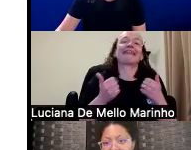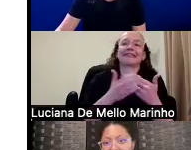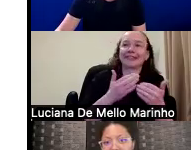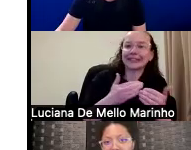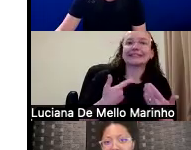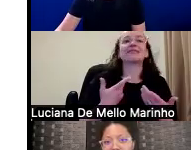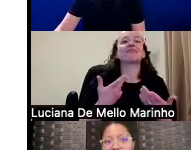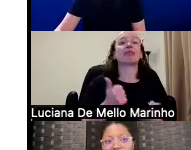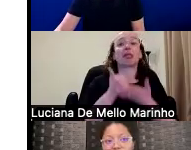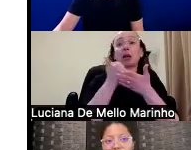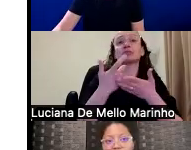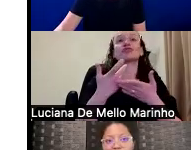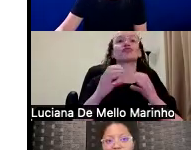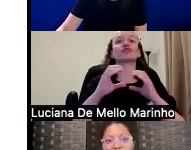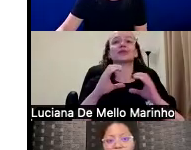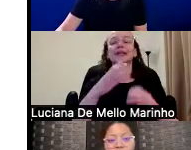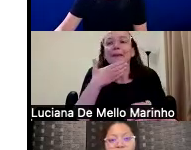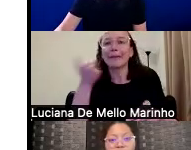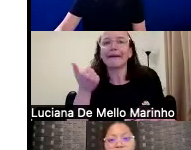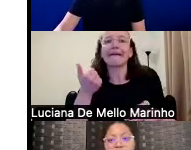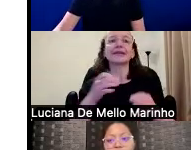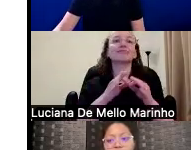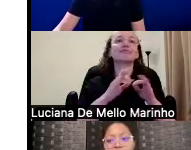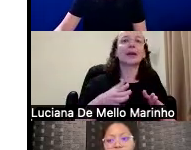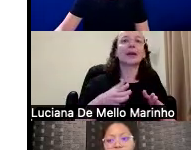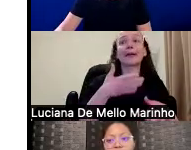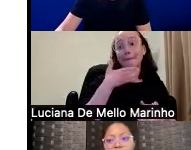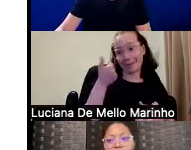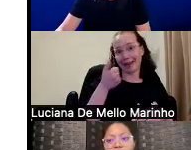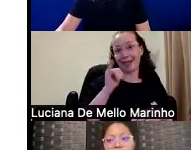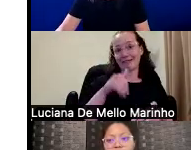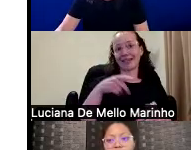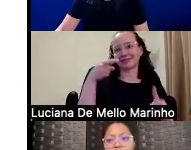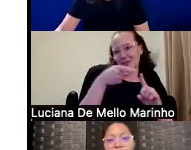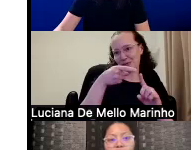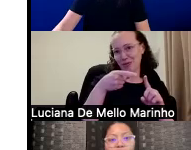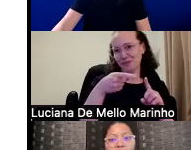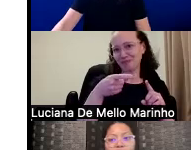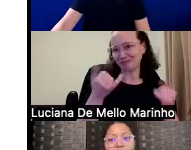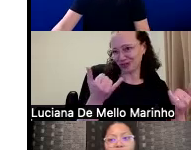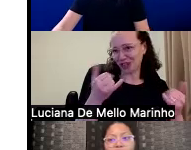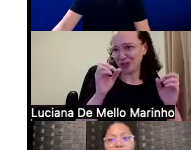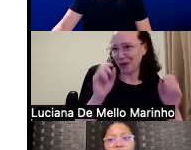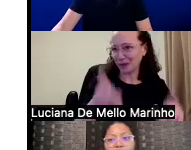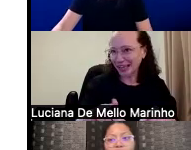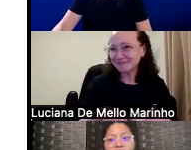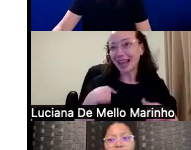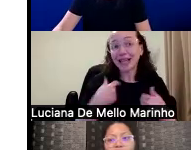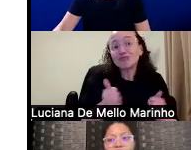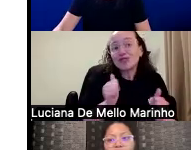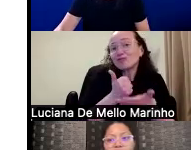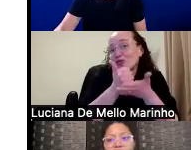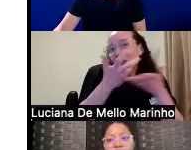try to make your life easier, to help being able to communicate better, interpret better. So that's the goal for